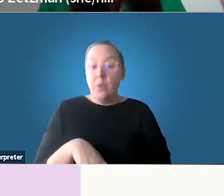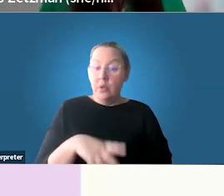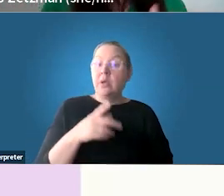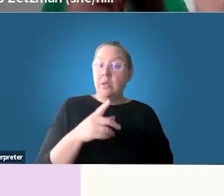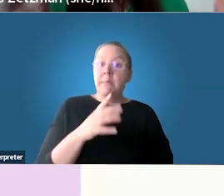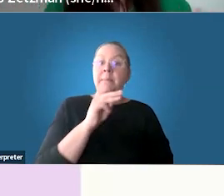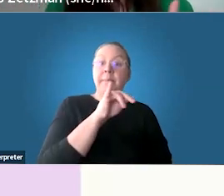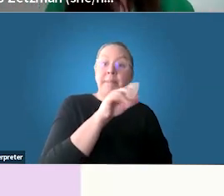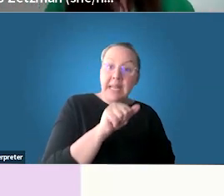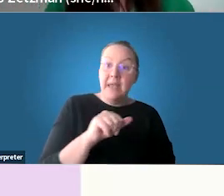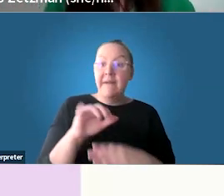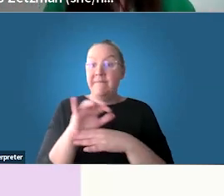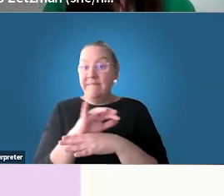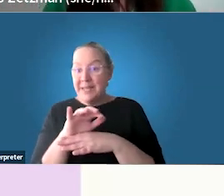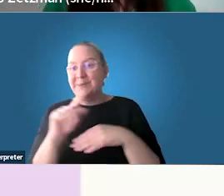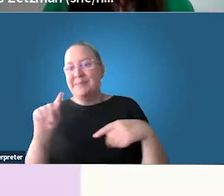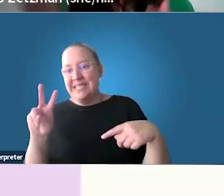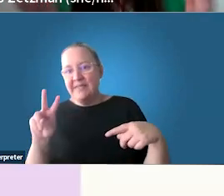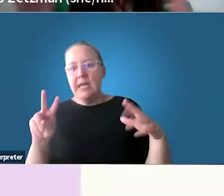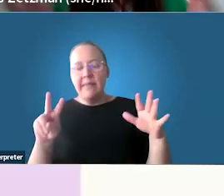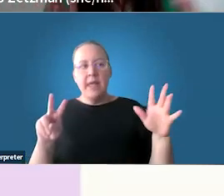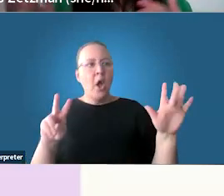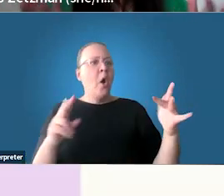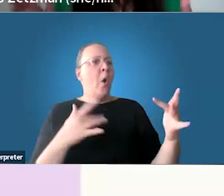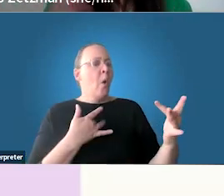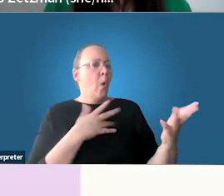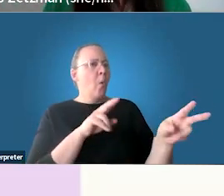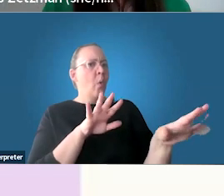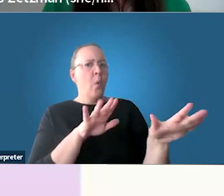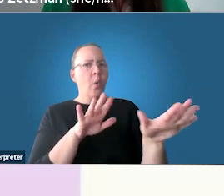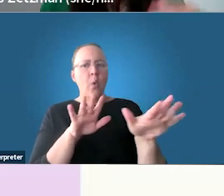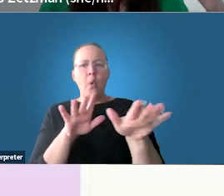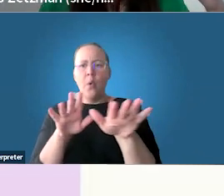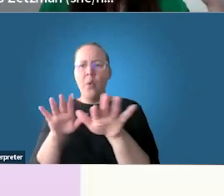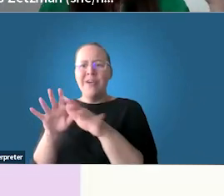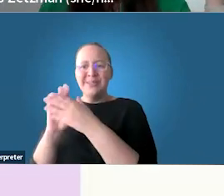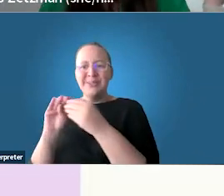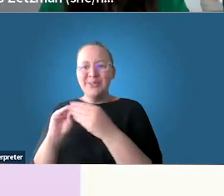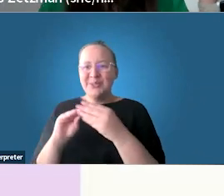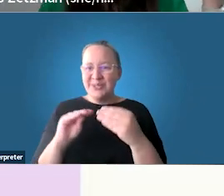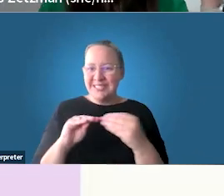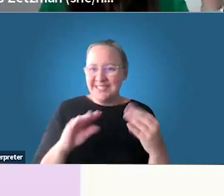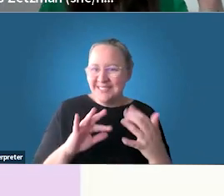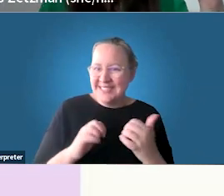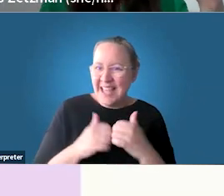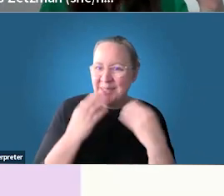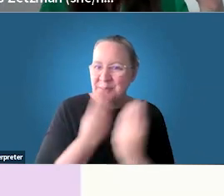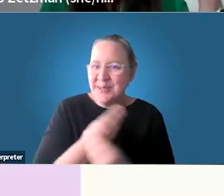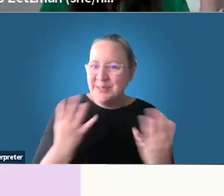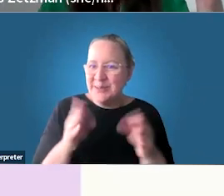in television, film, and other places, and kind of get a sense of how many stories are being told with our narrative roadblocks as